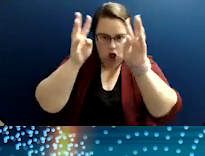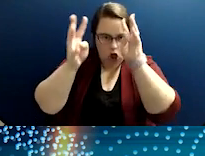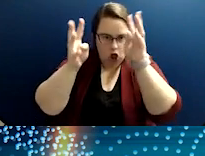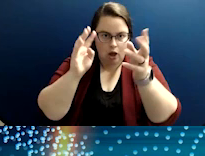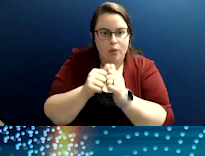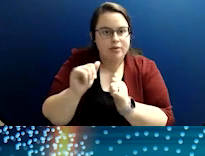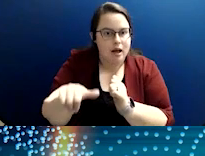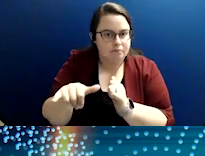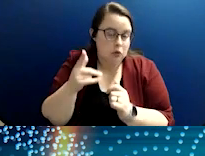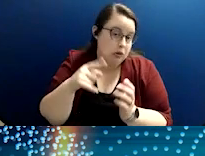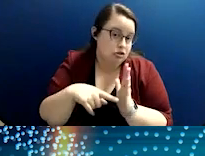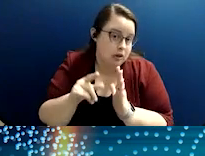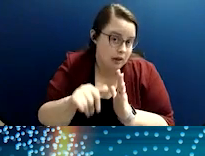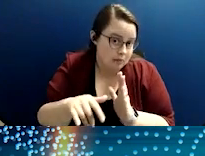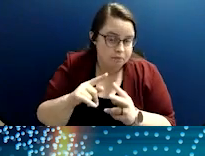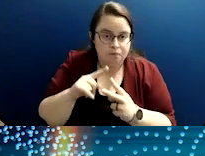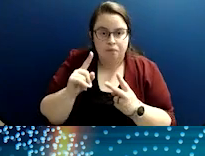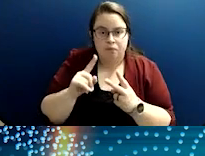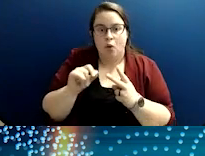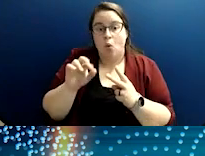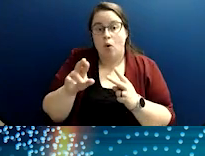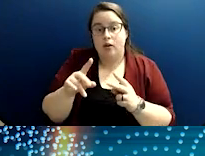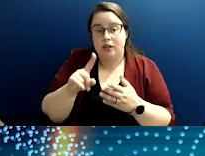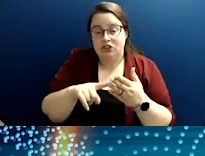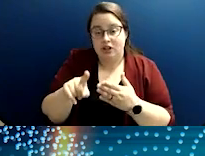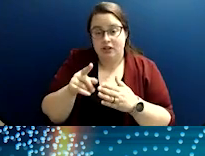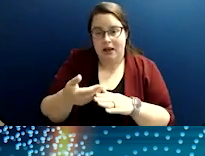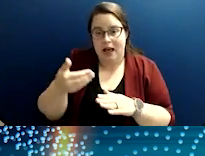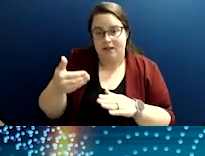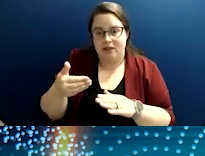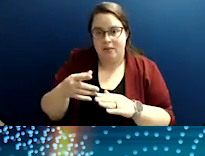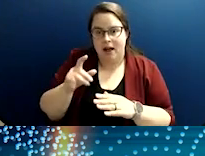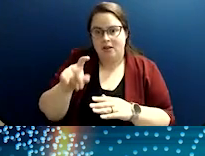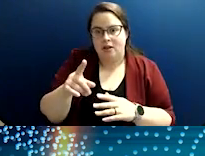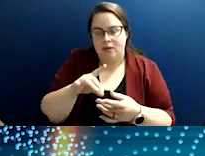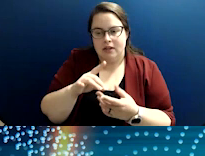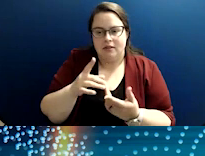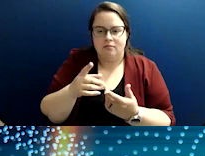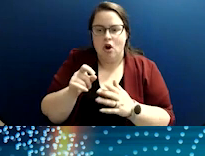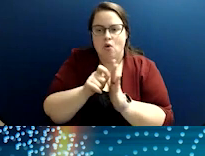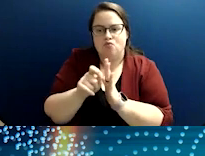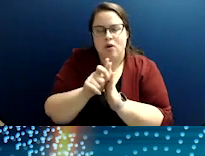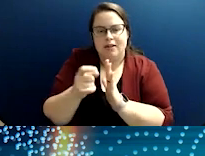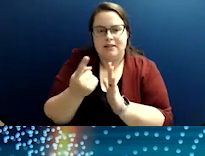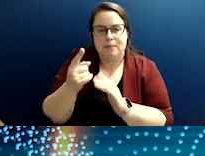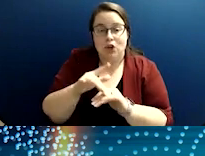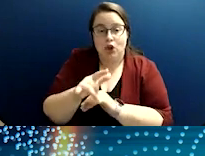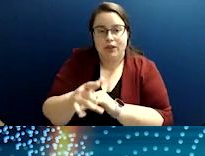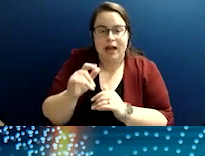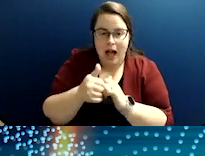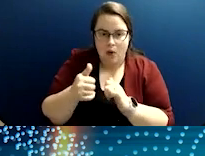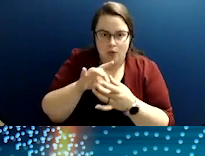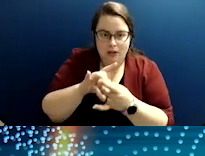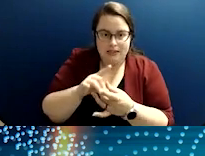say maybe if you trick them and ahead of time, ask them to maybe relate, just write something small about how this relates to them personally. And then in the next